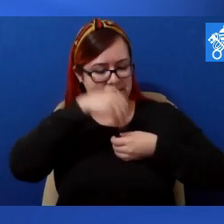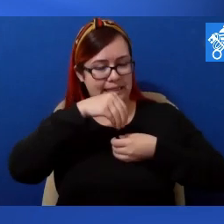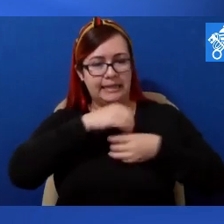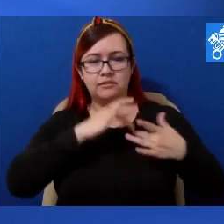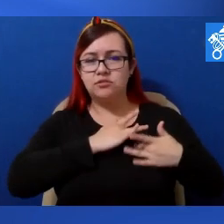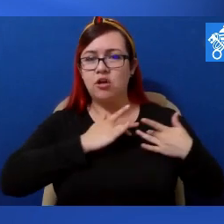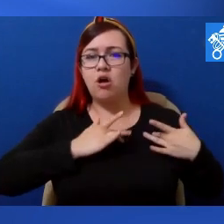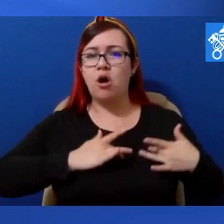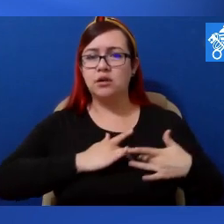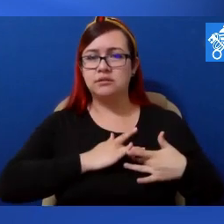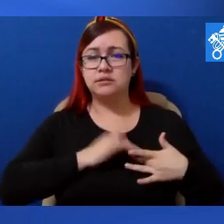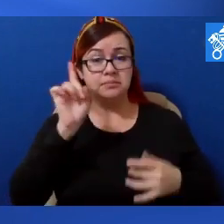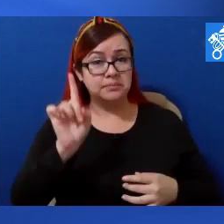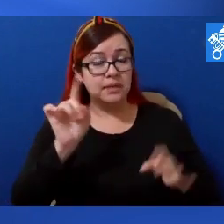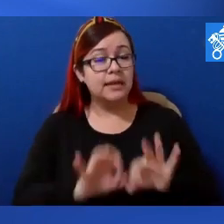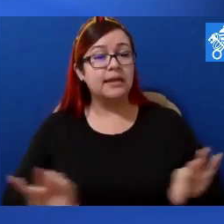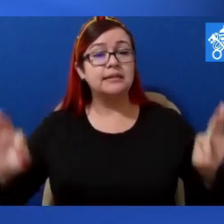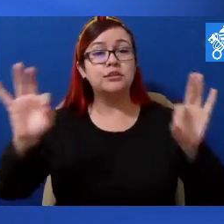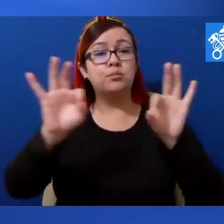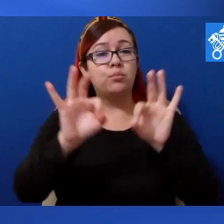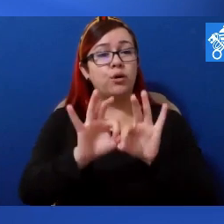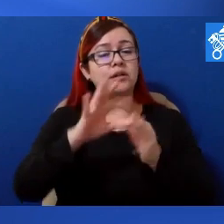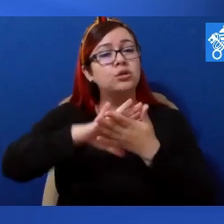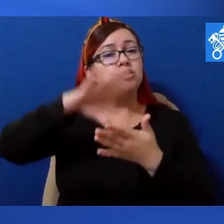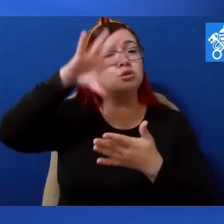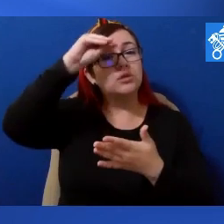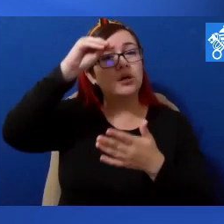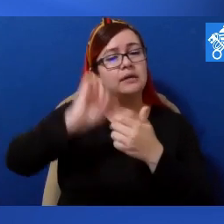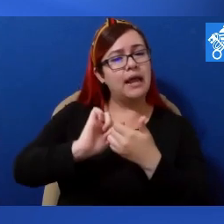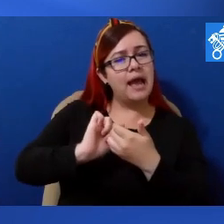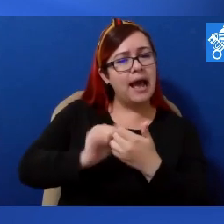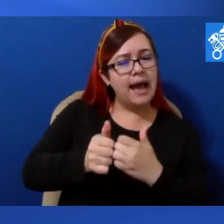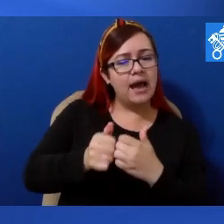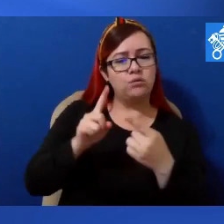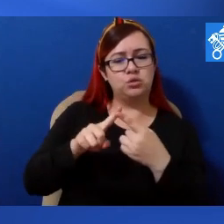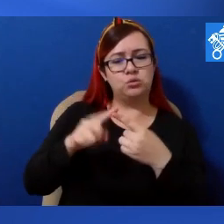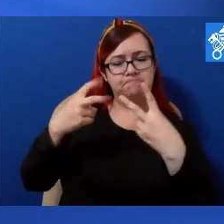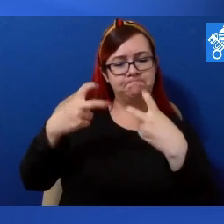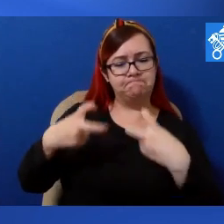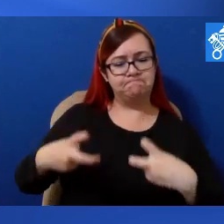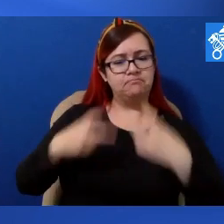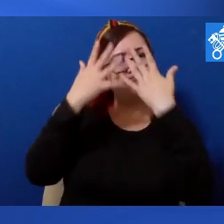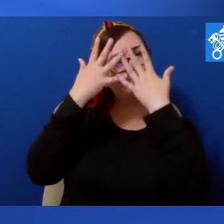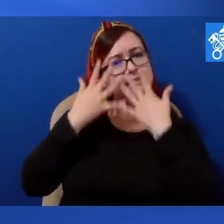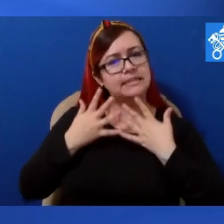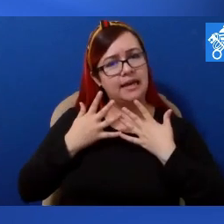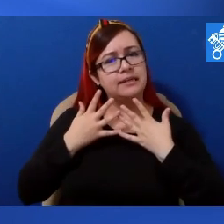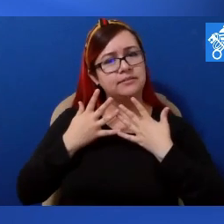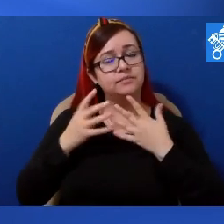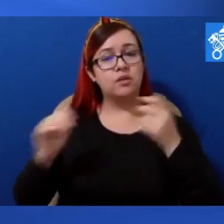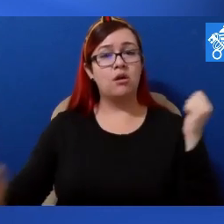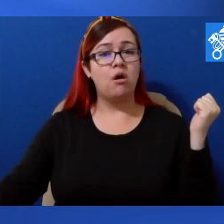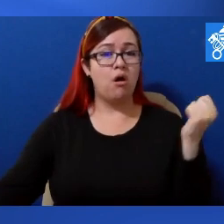depth what moves in the heart. It is important to learn how to read